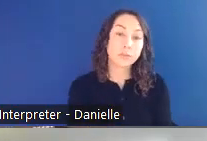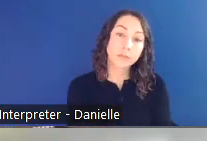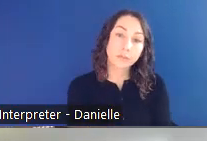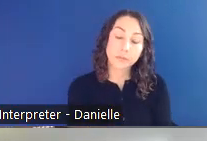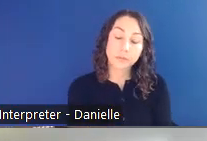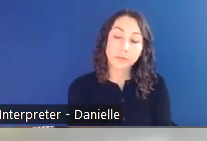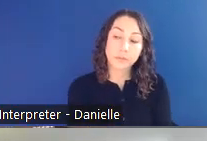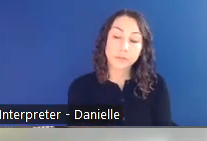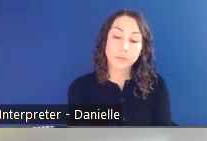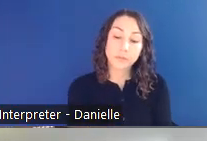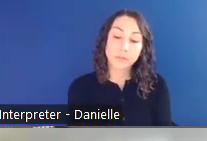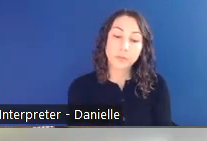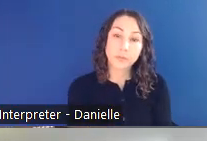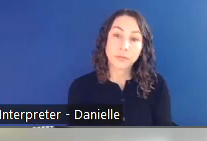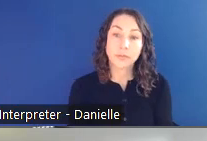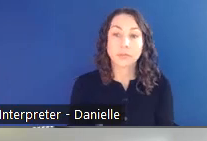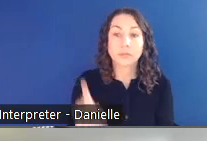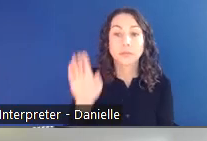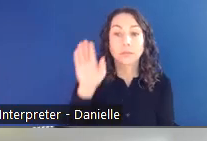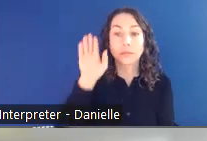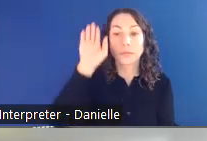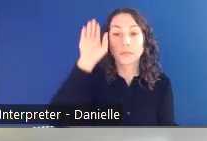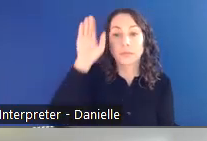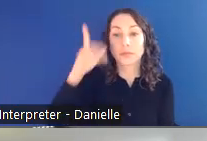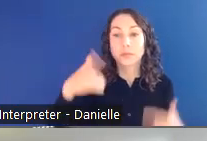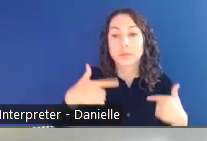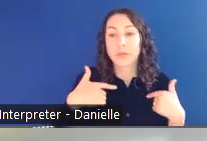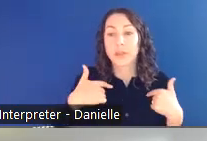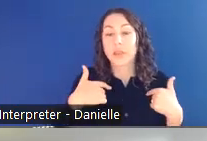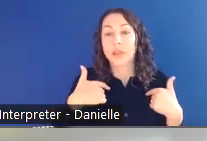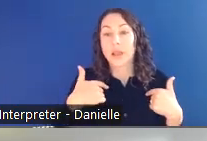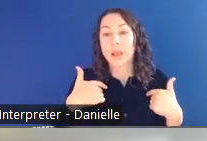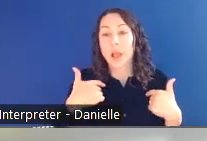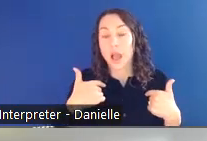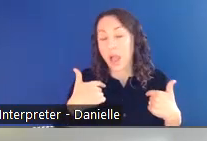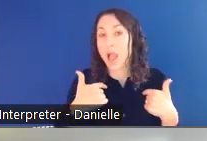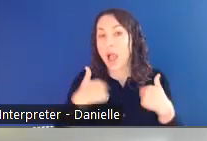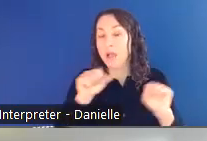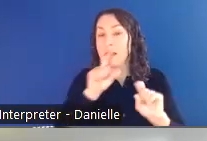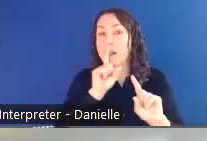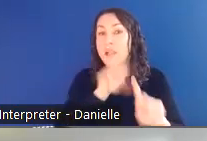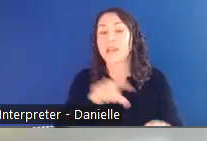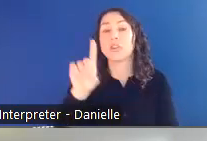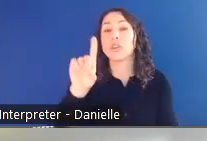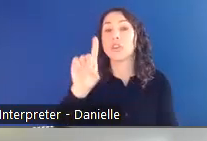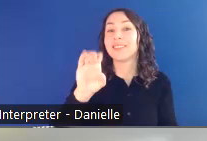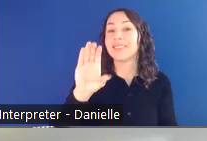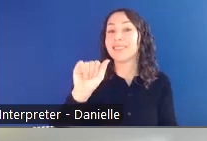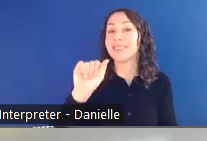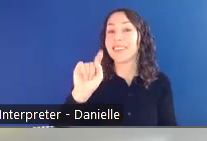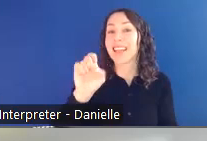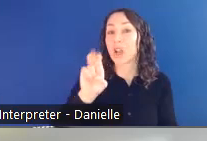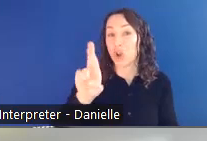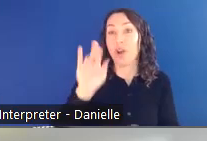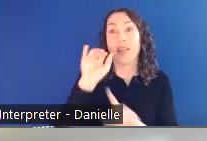Sylvia, I could go ahead and answer that question for you. Good Okay. morning, everyone. Elvis Rubio, Deputy Director of Neighborhood Equity Stabilization. The Decatur Fresh Market does accept SNAP